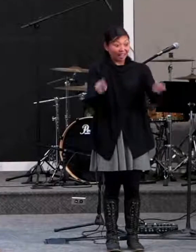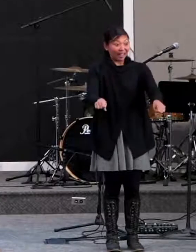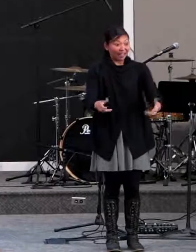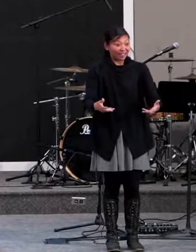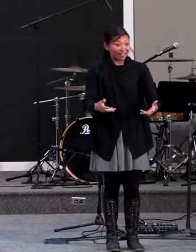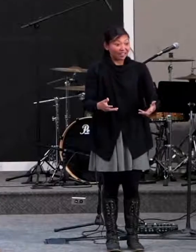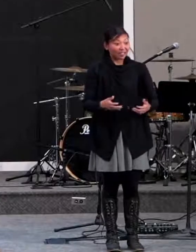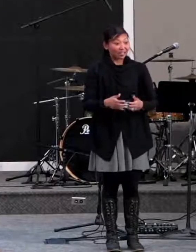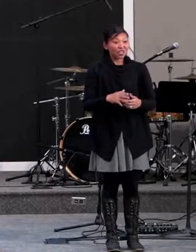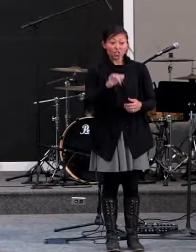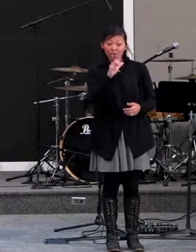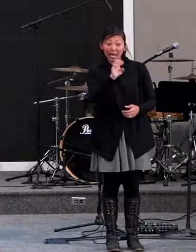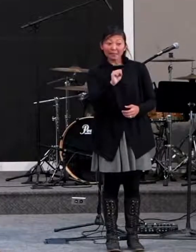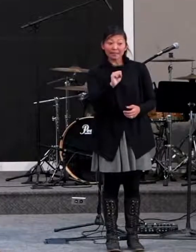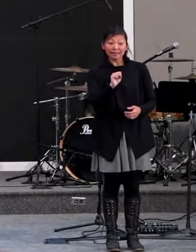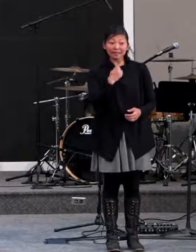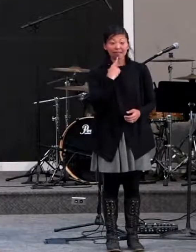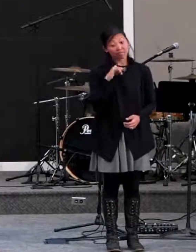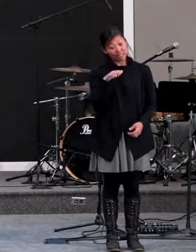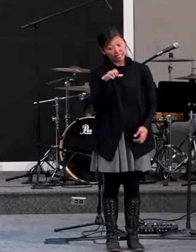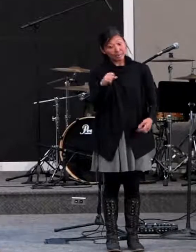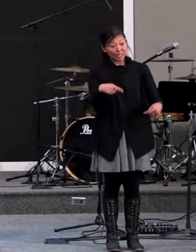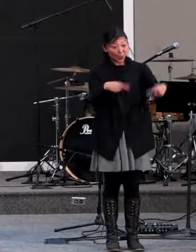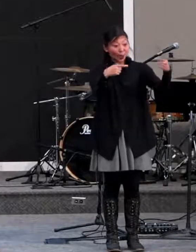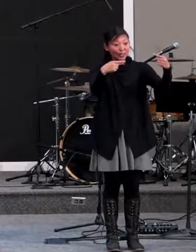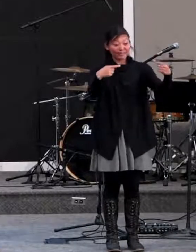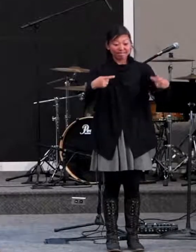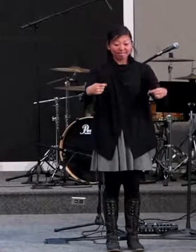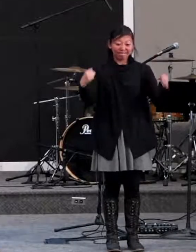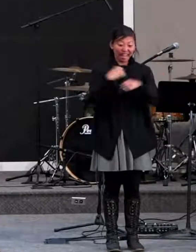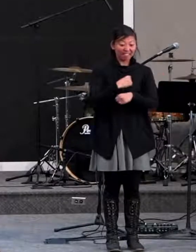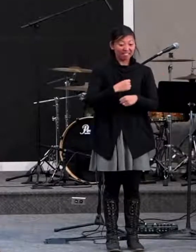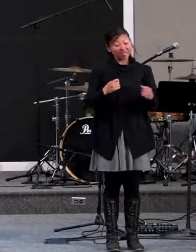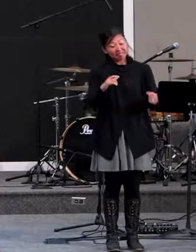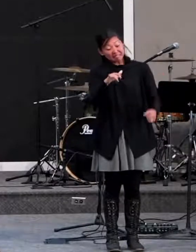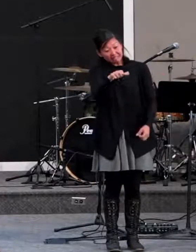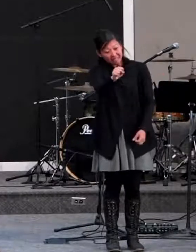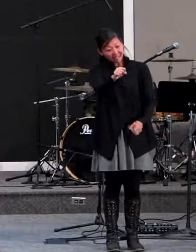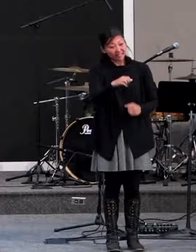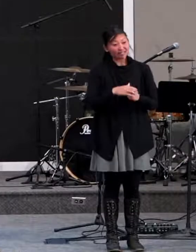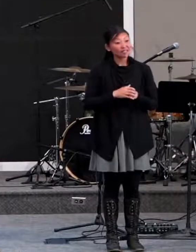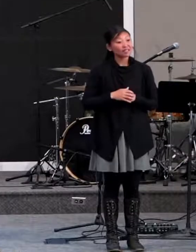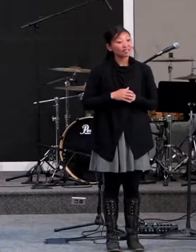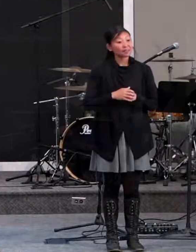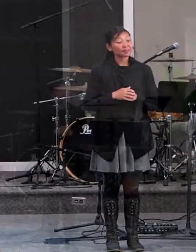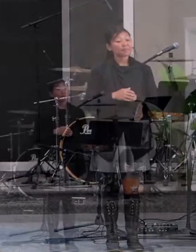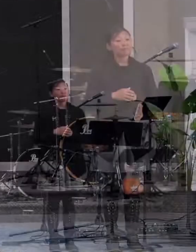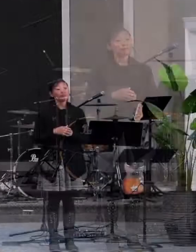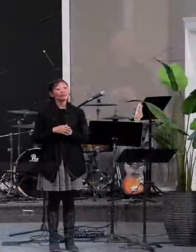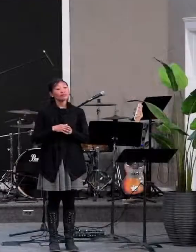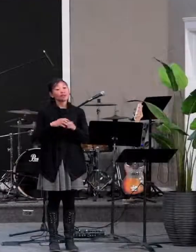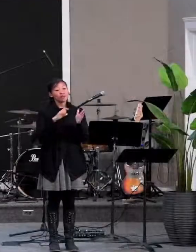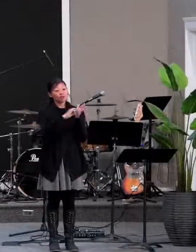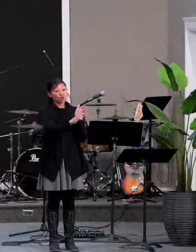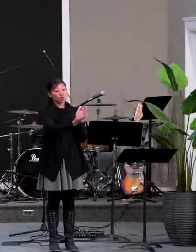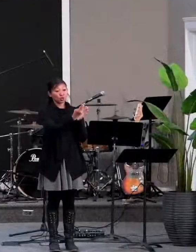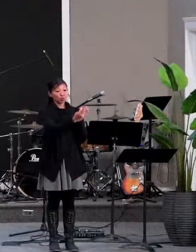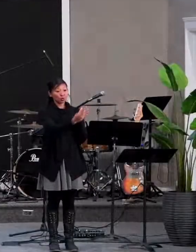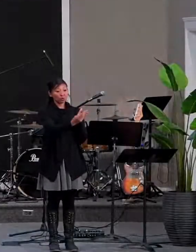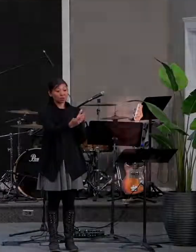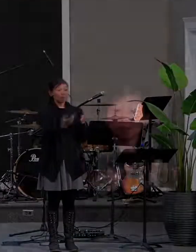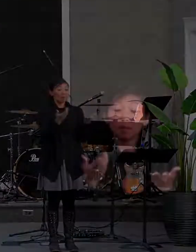acknowledges that there are quarrels and fights among you. And sometimes in verse 2, they even lead you to